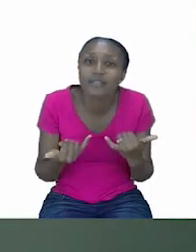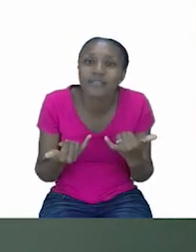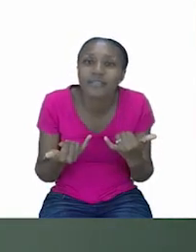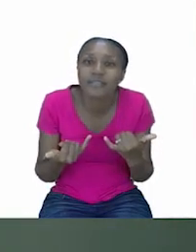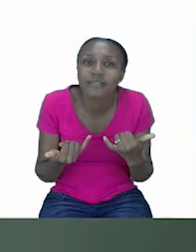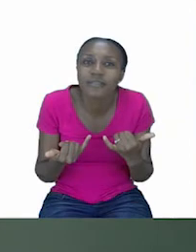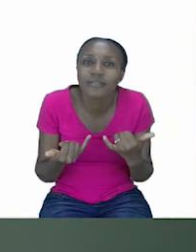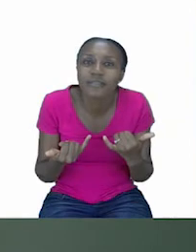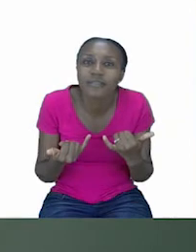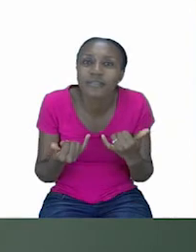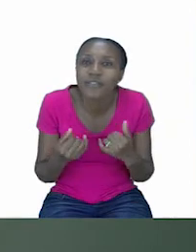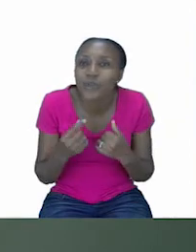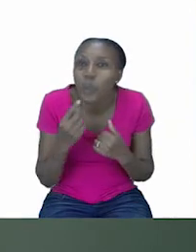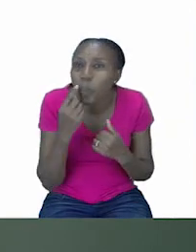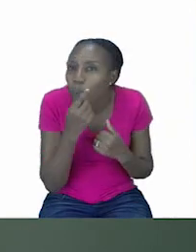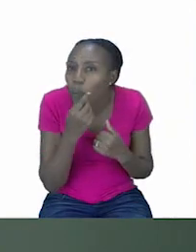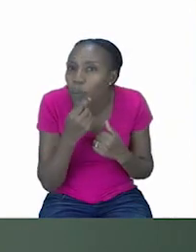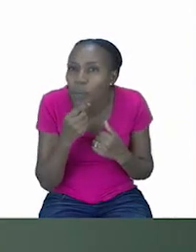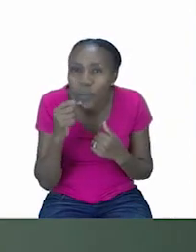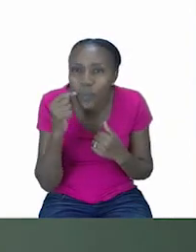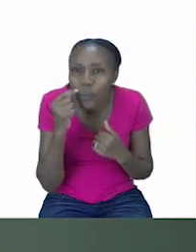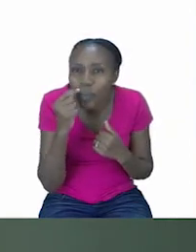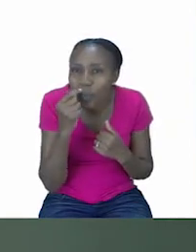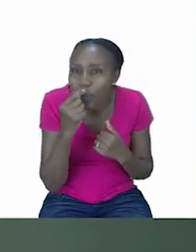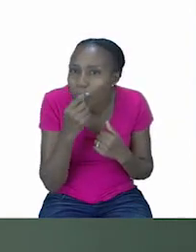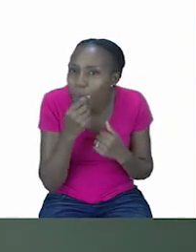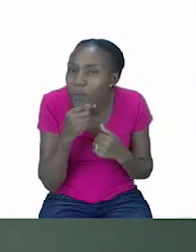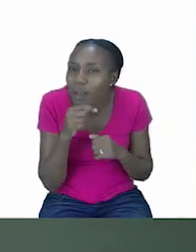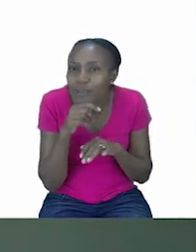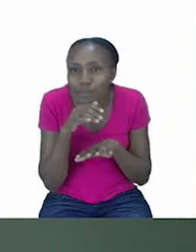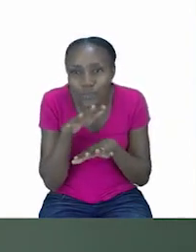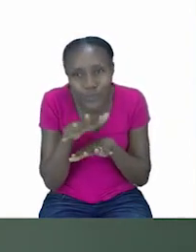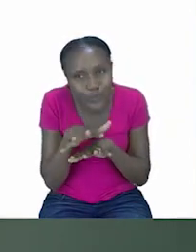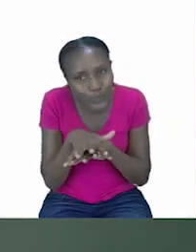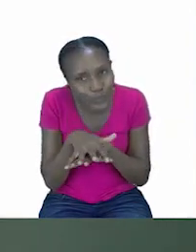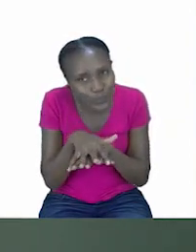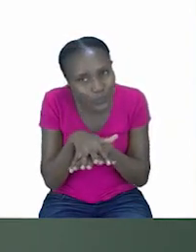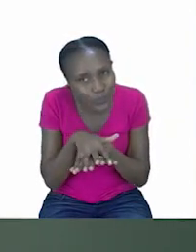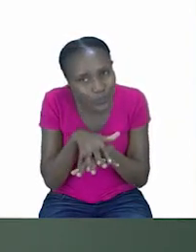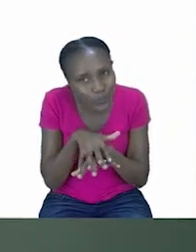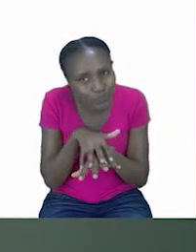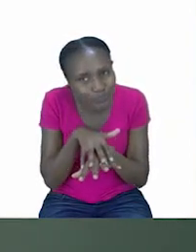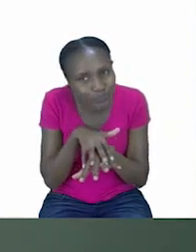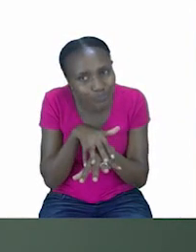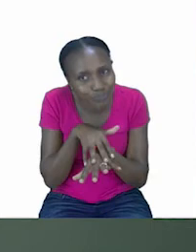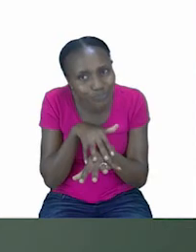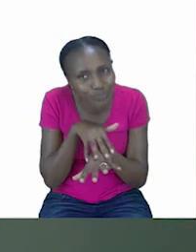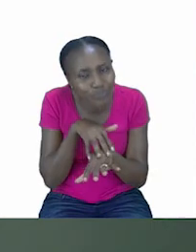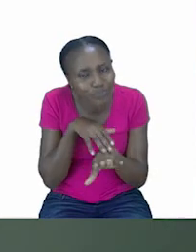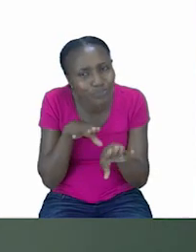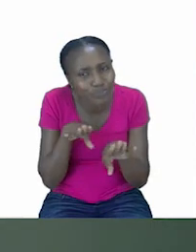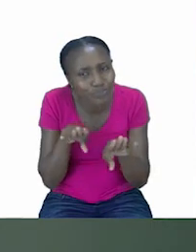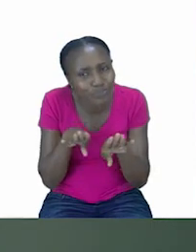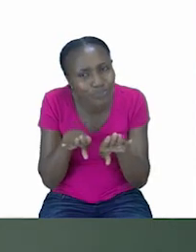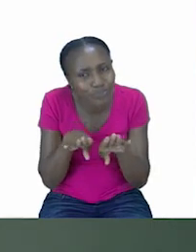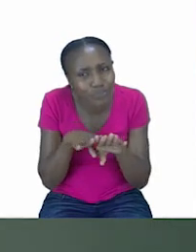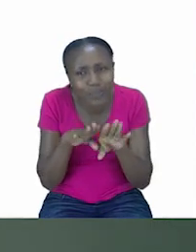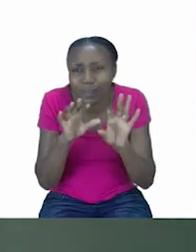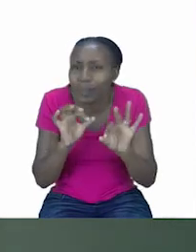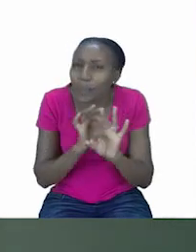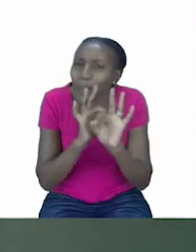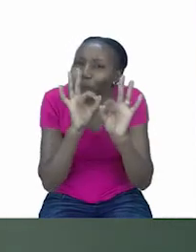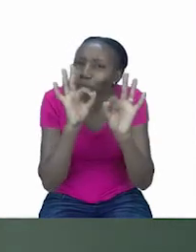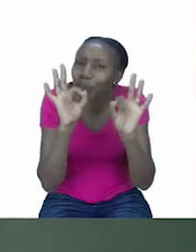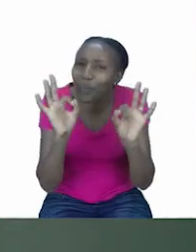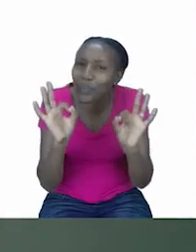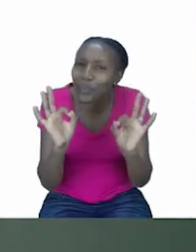beautiful mouth. Take your time and make sure that you join all the dots. I'm going